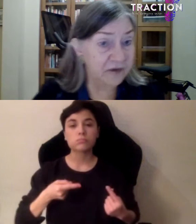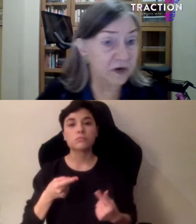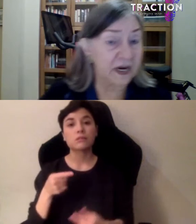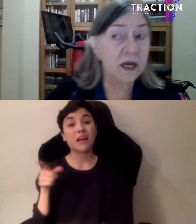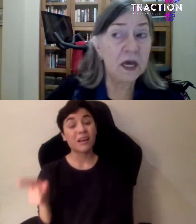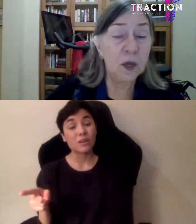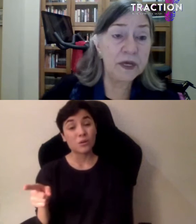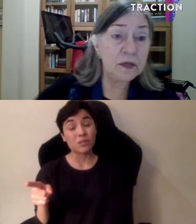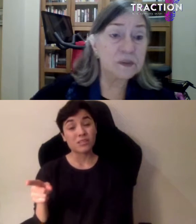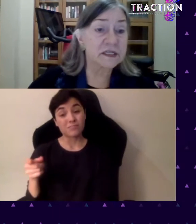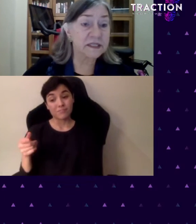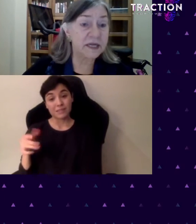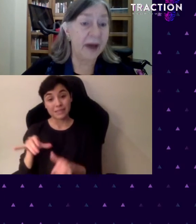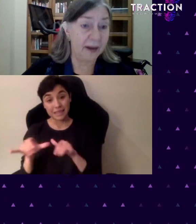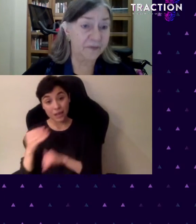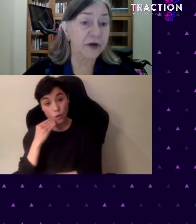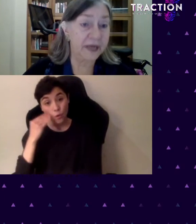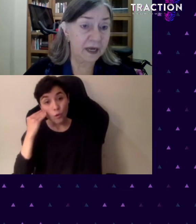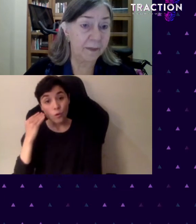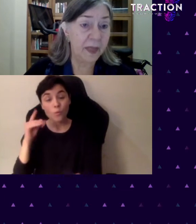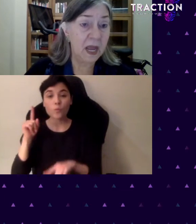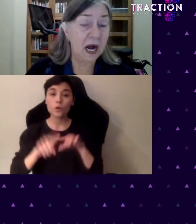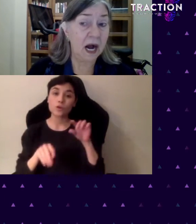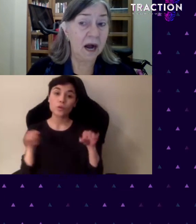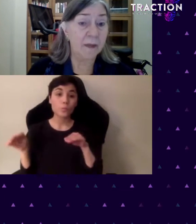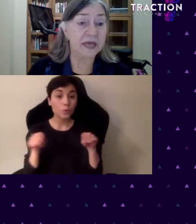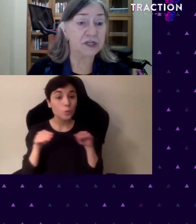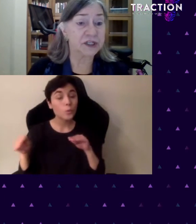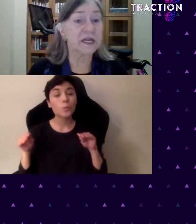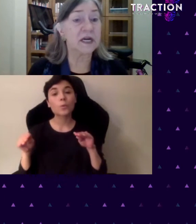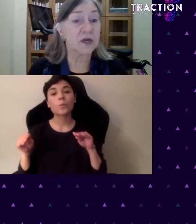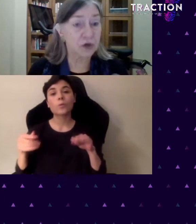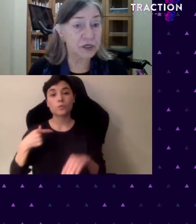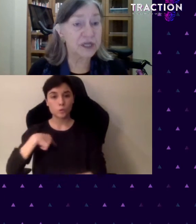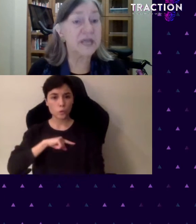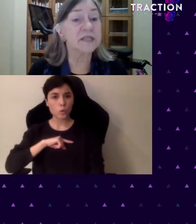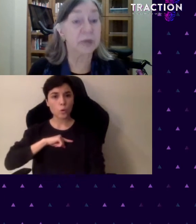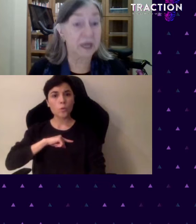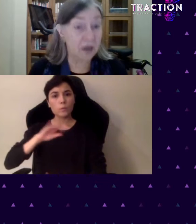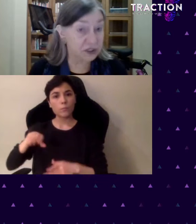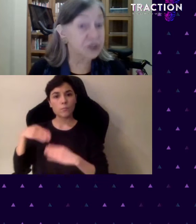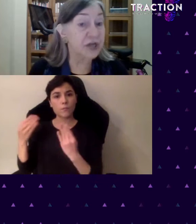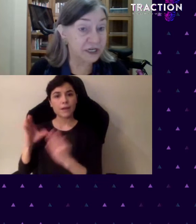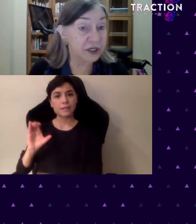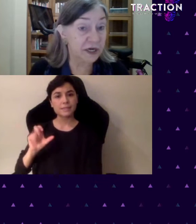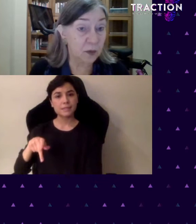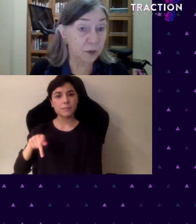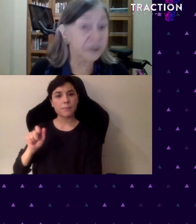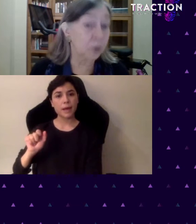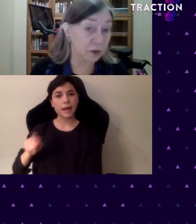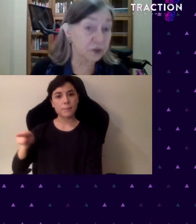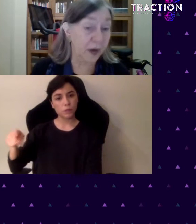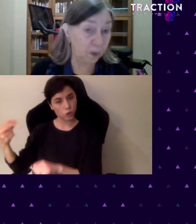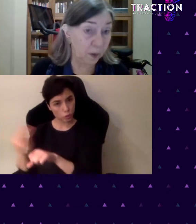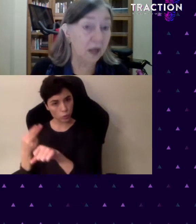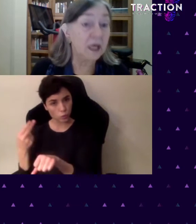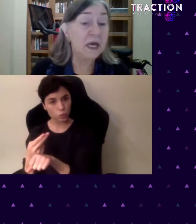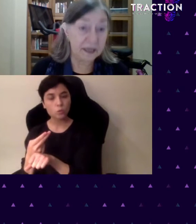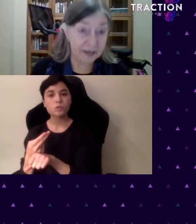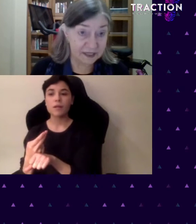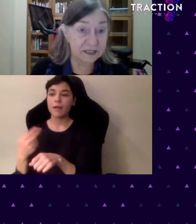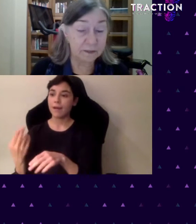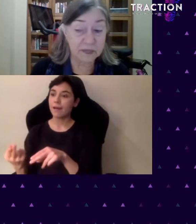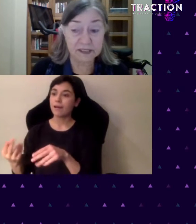movement whatsoever. And we used a CPAP for him in encouraging his blood oxygenation, and it really worked quite